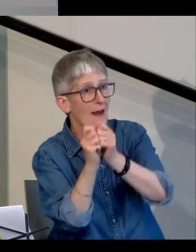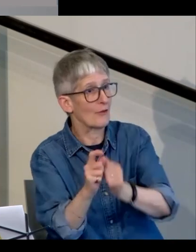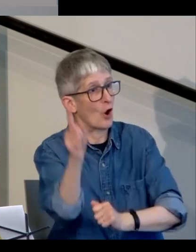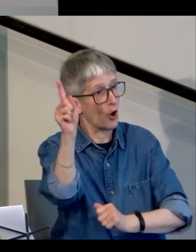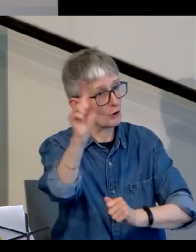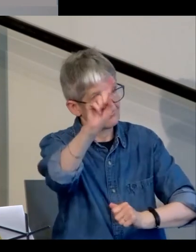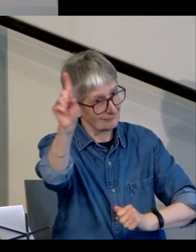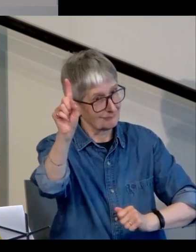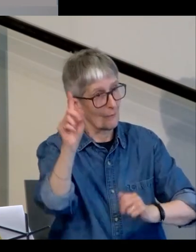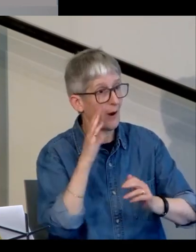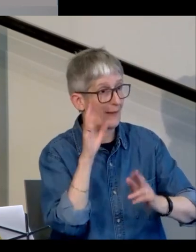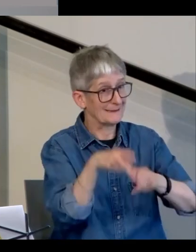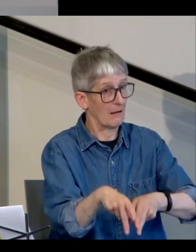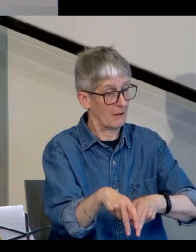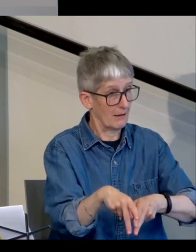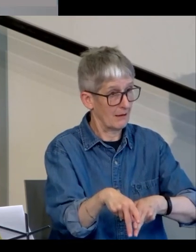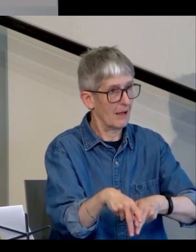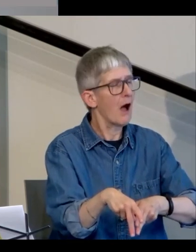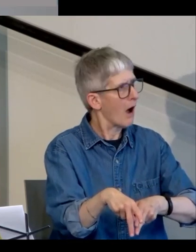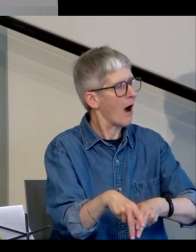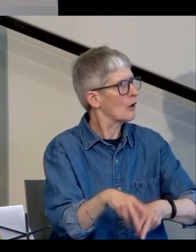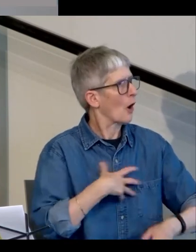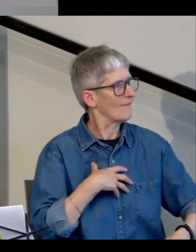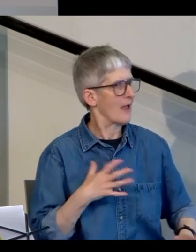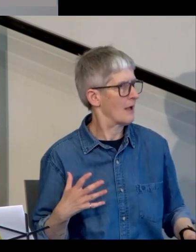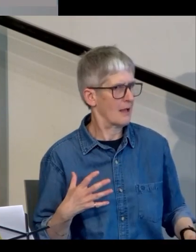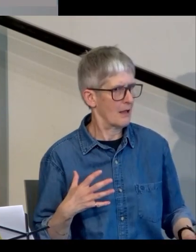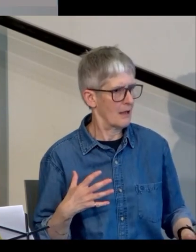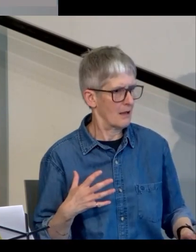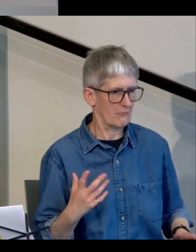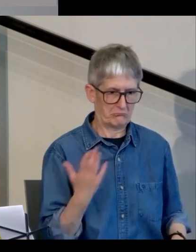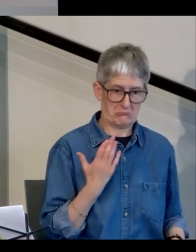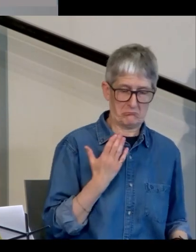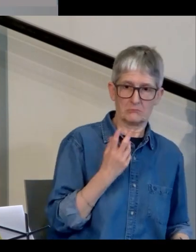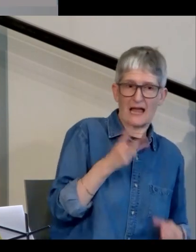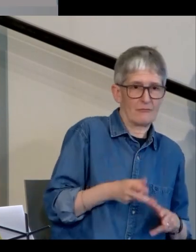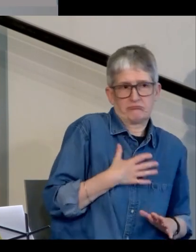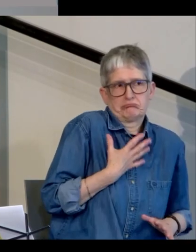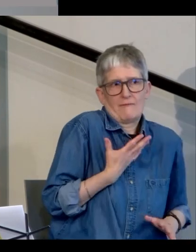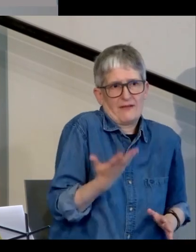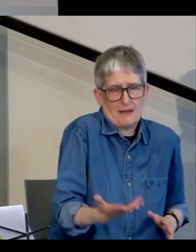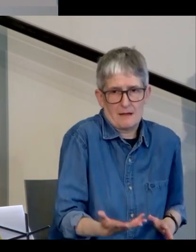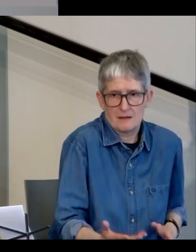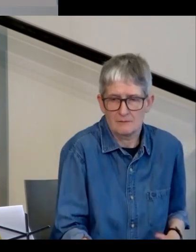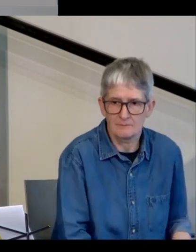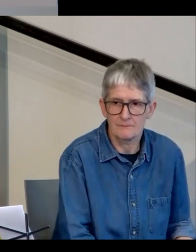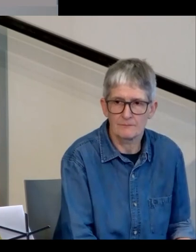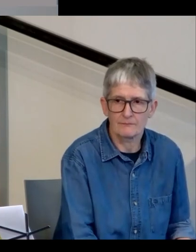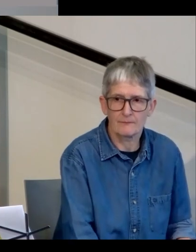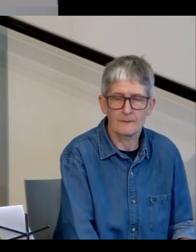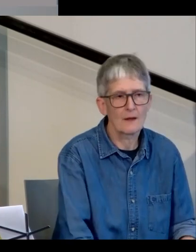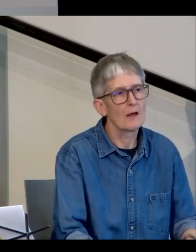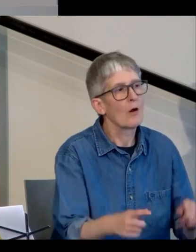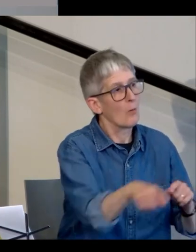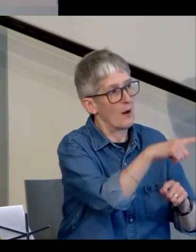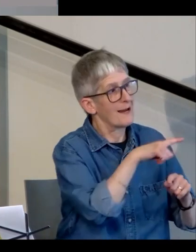died. And that knowledge made them fearless in the face of death. And we too, as children